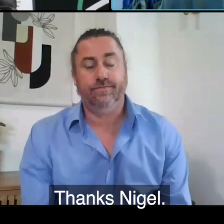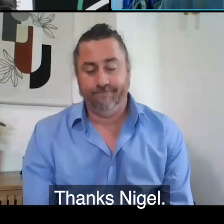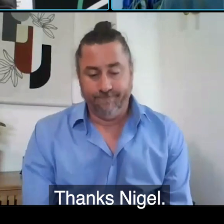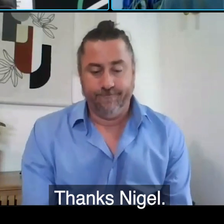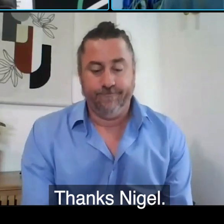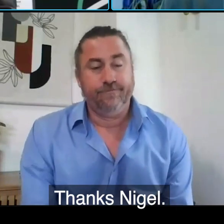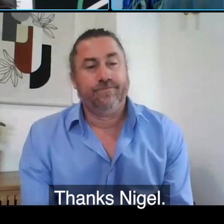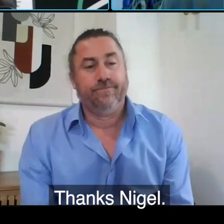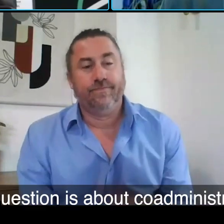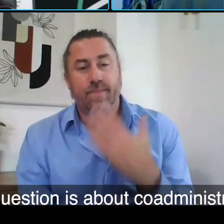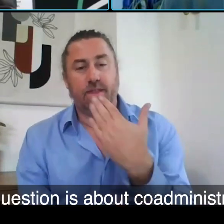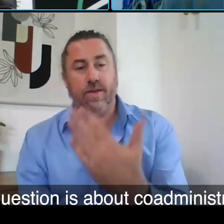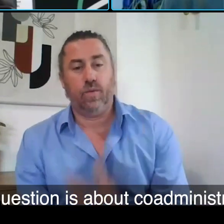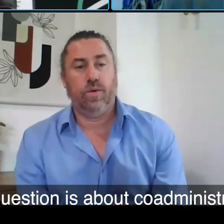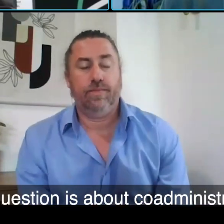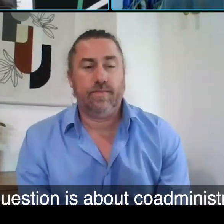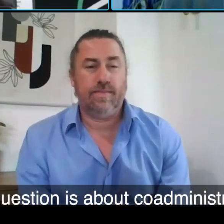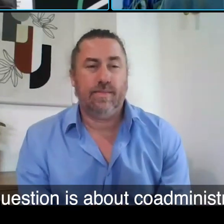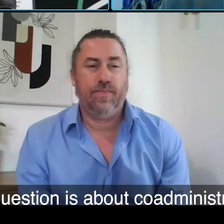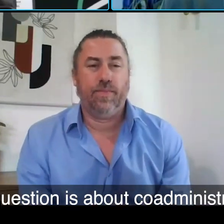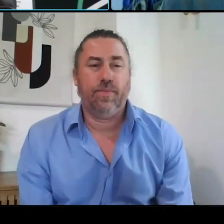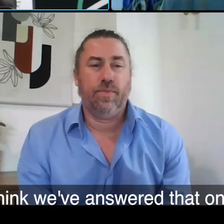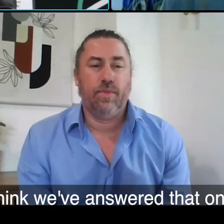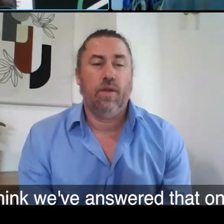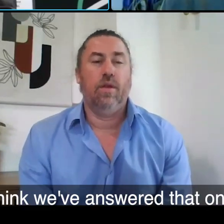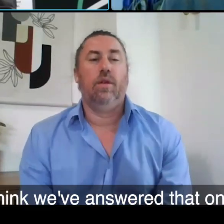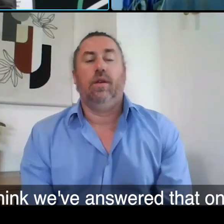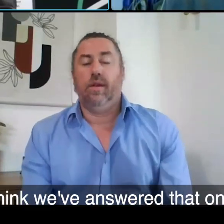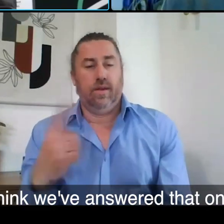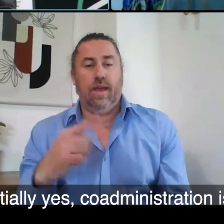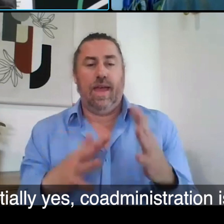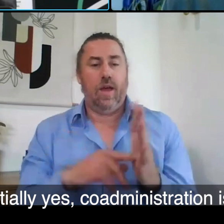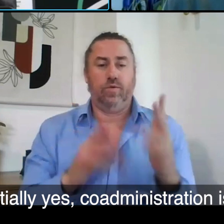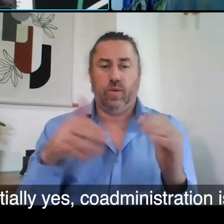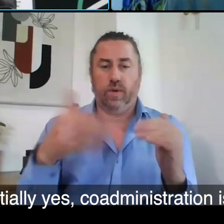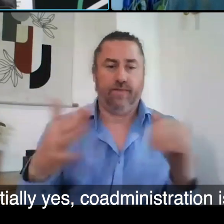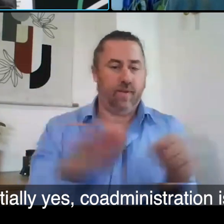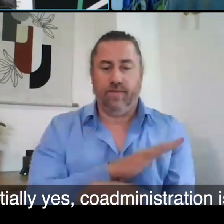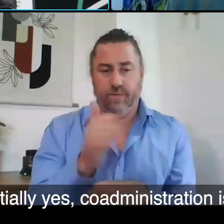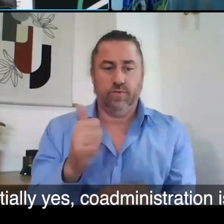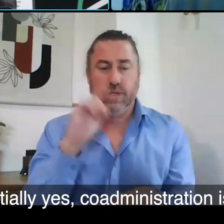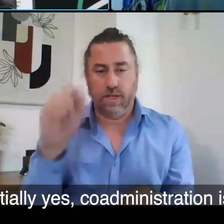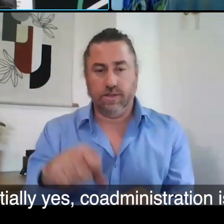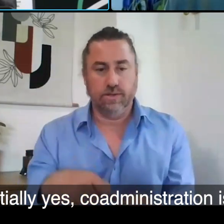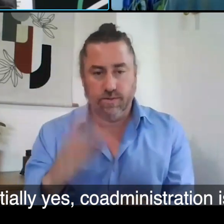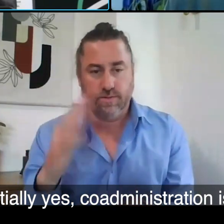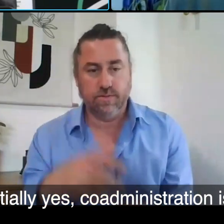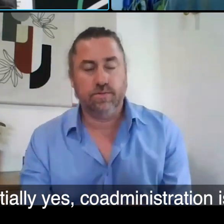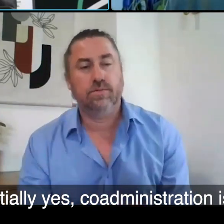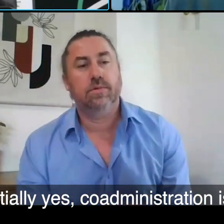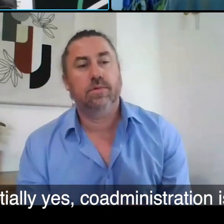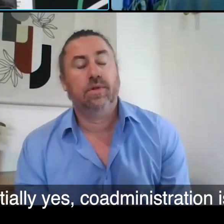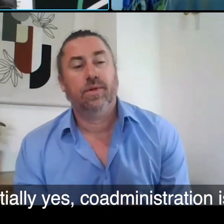Thanks, Nigel. Next question is about co-administration. I think we've answered that one. Essentially, yes, co-administration is fine.